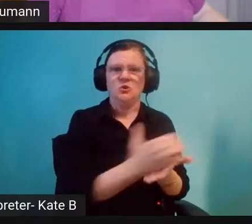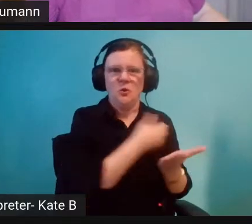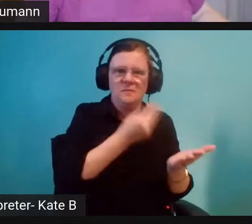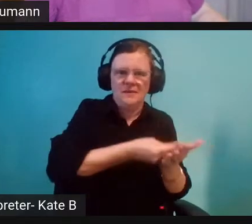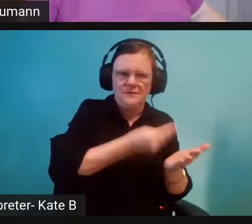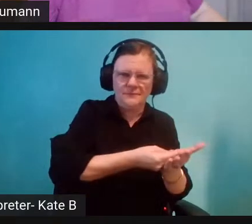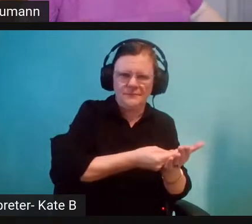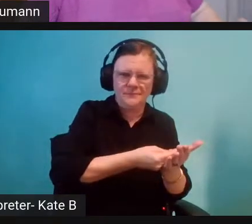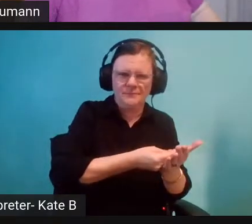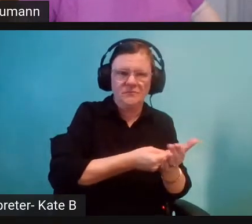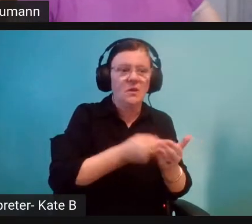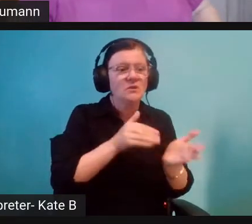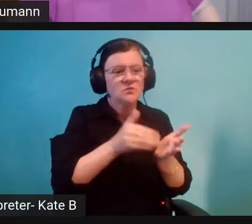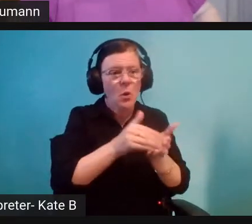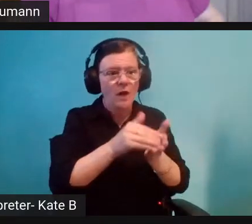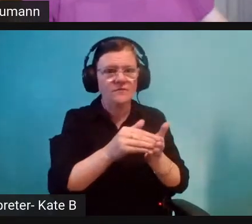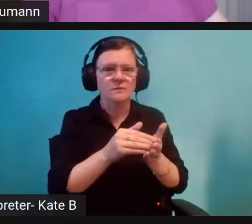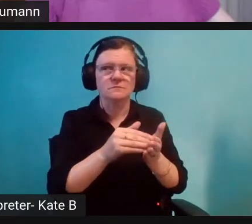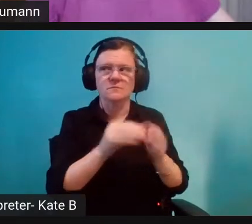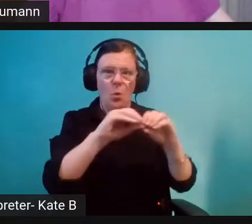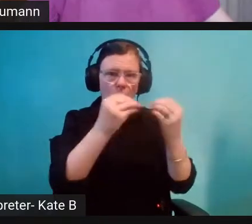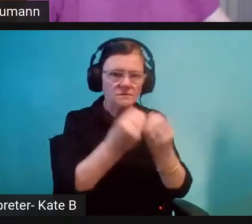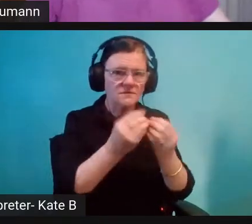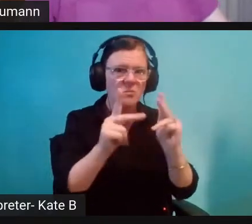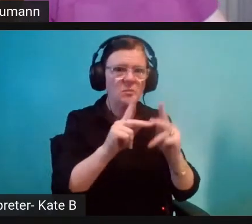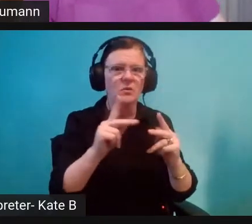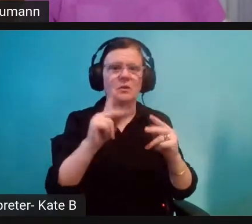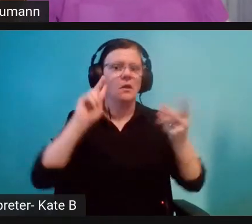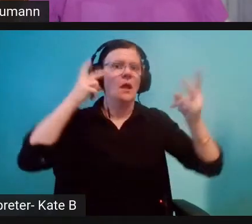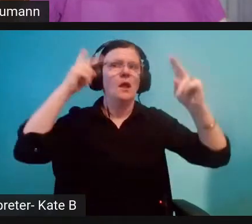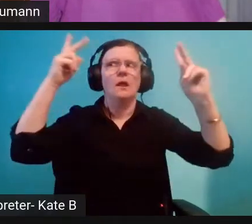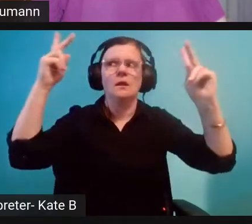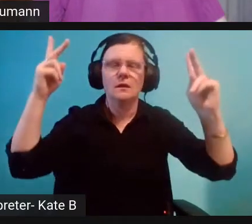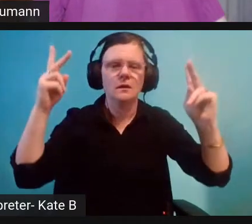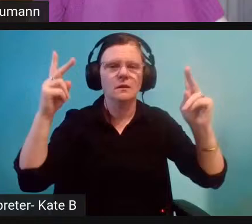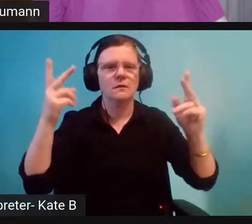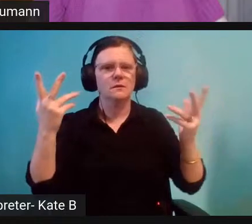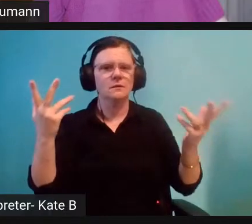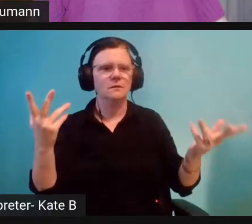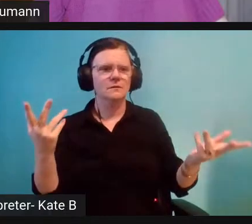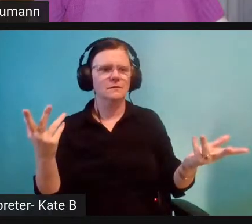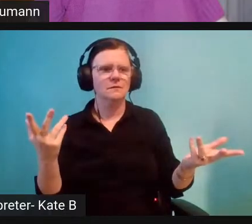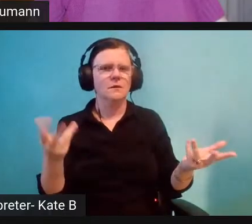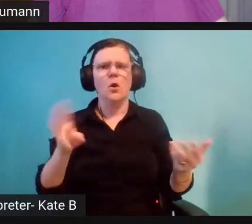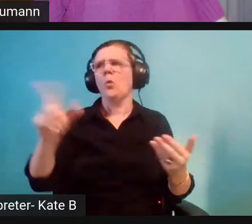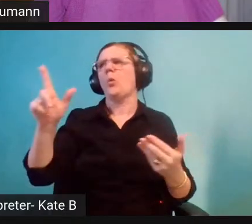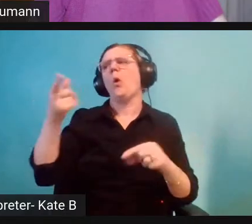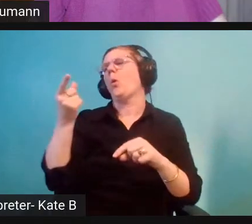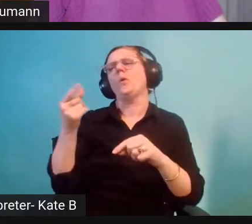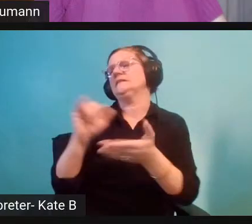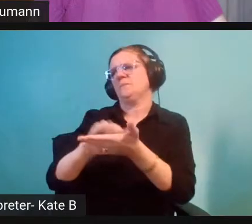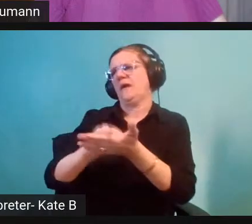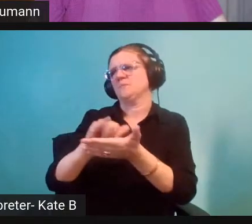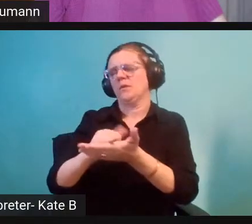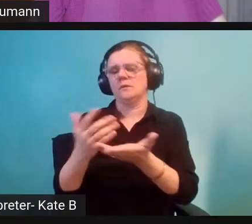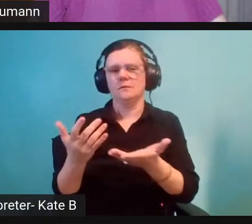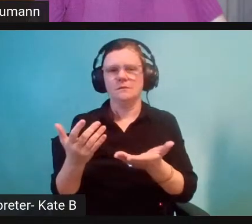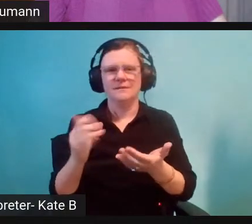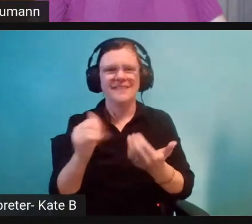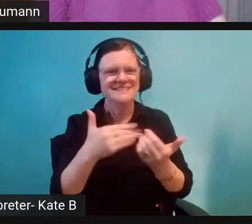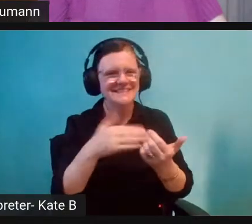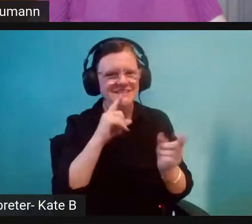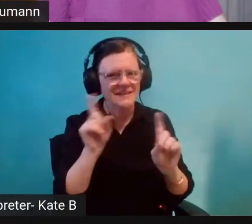kinds of assumptions that take place that we just allow. I mean, it's the easiest thing in the world to say something's not possible, or something's too